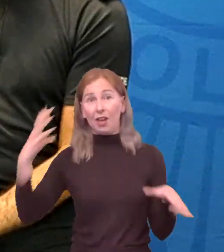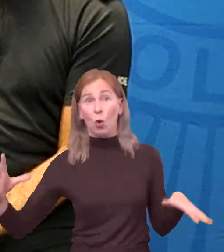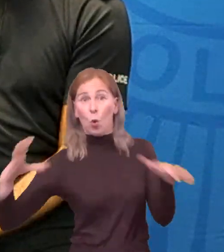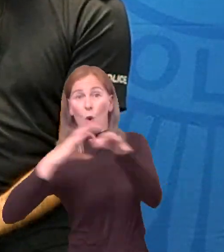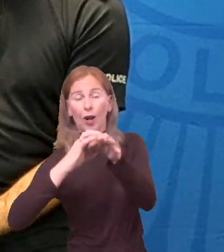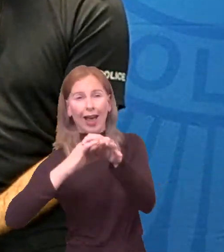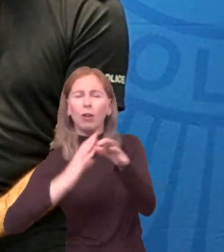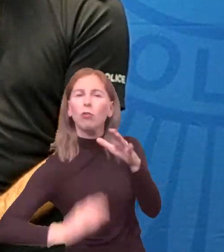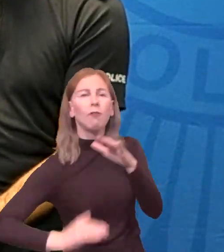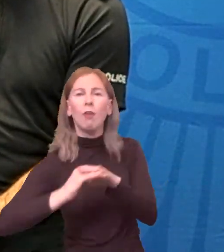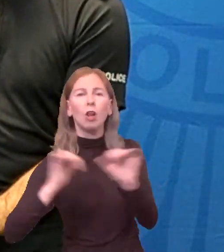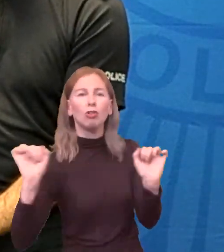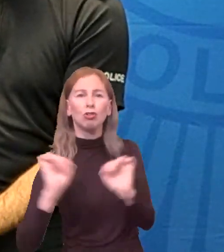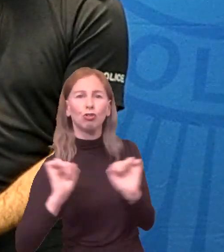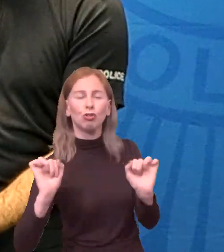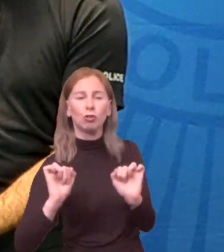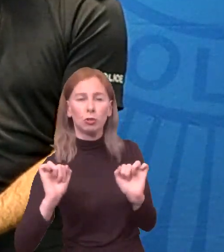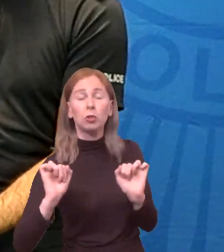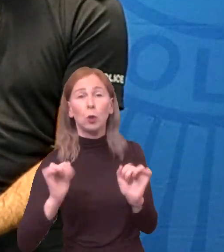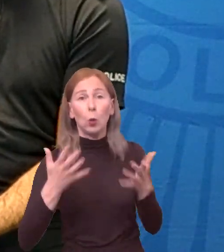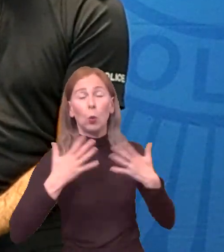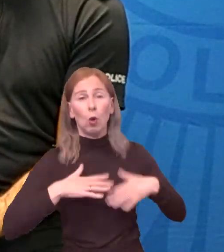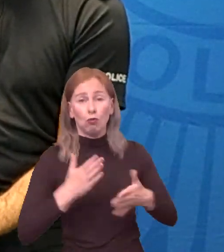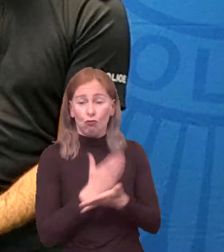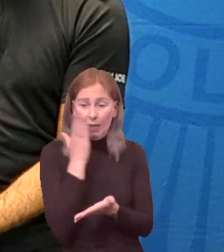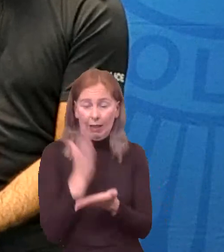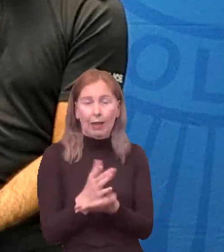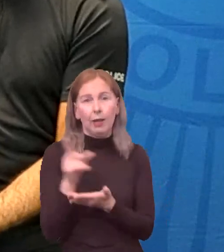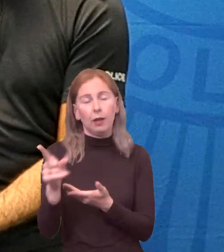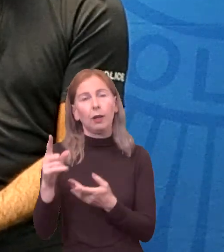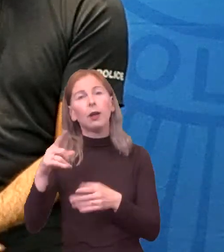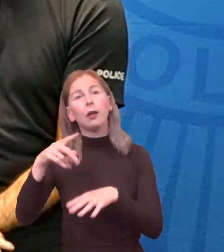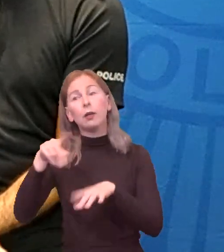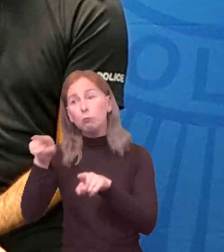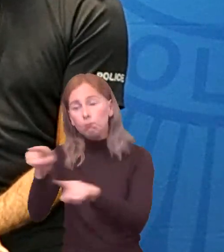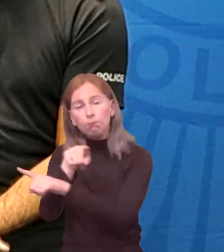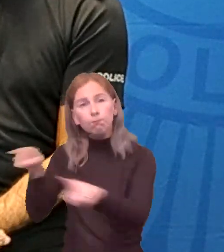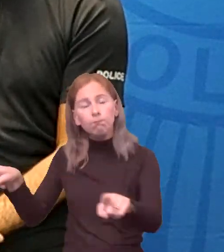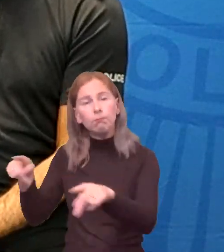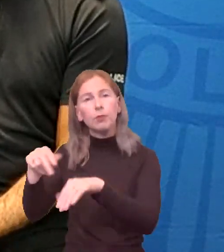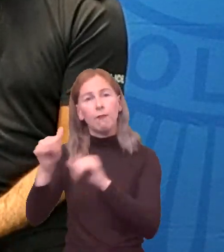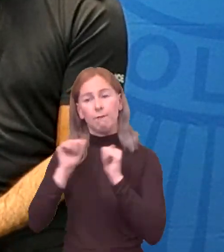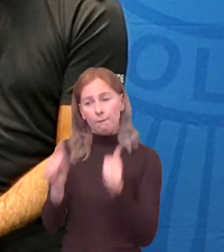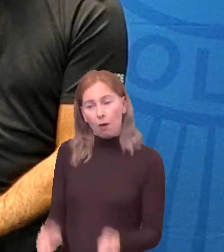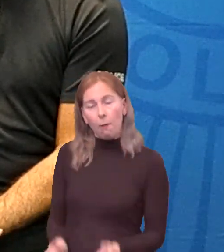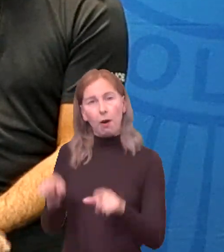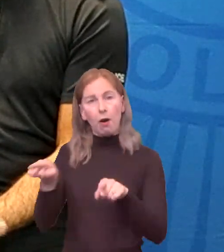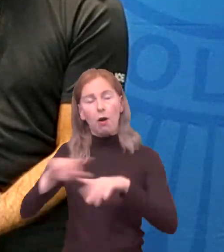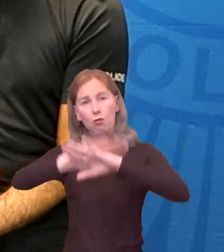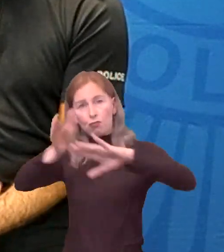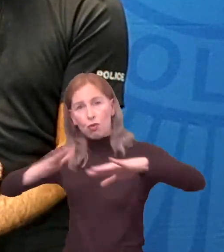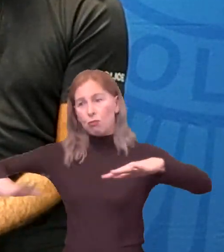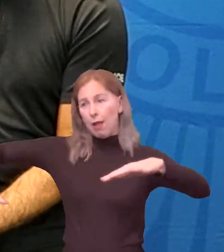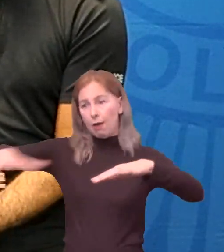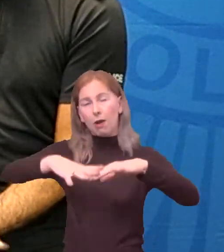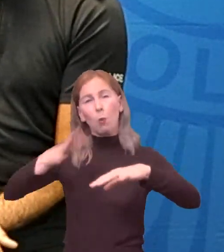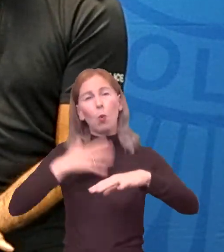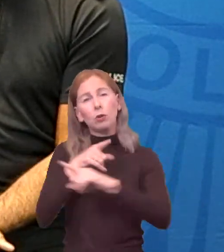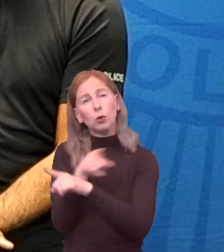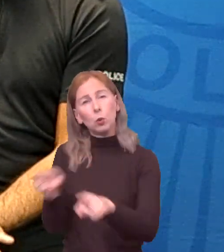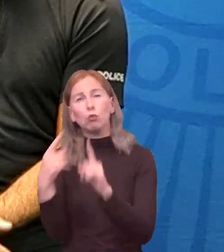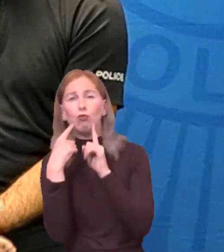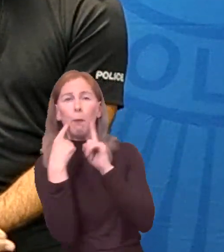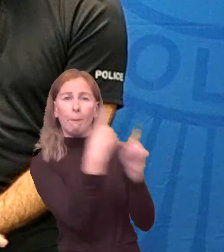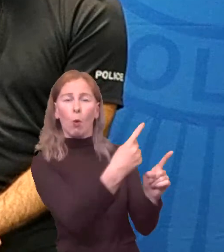encourage that reporting to increase. We want to know what's going on in the community and what affects the